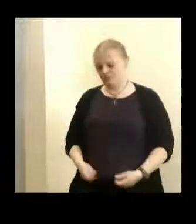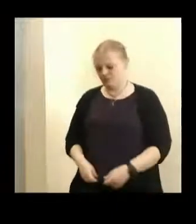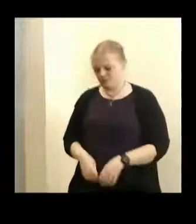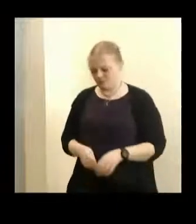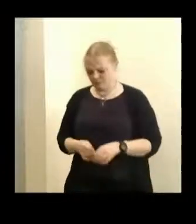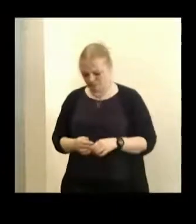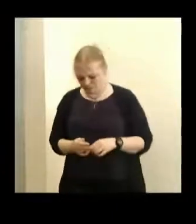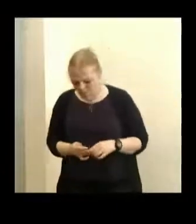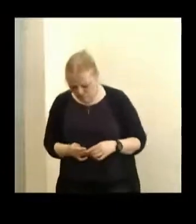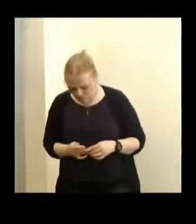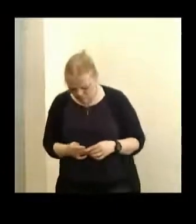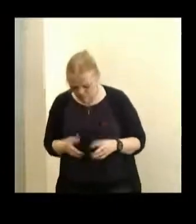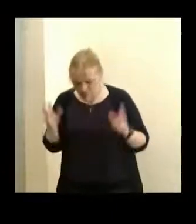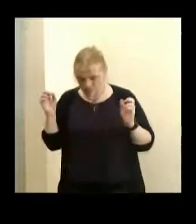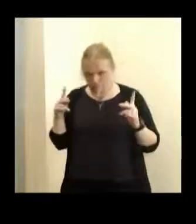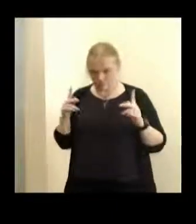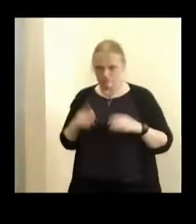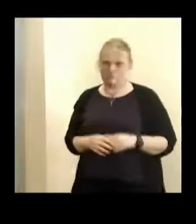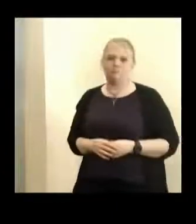Okay.